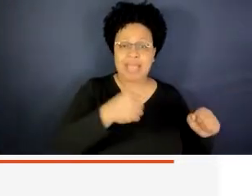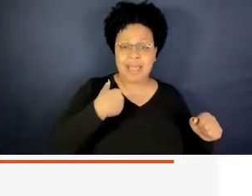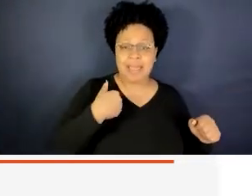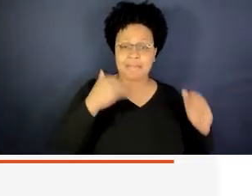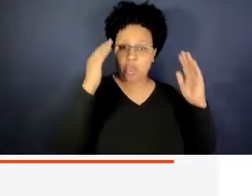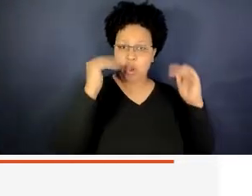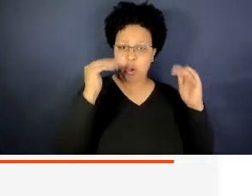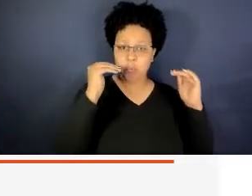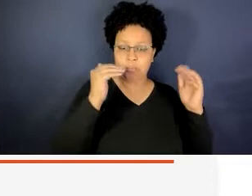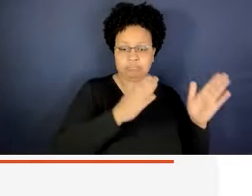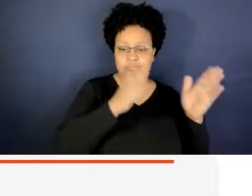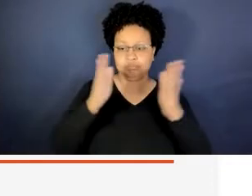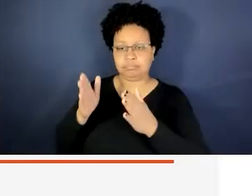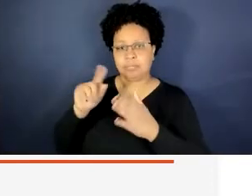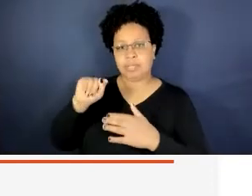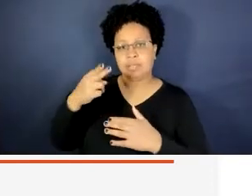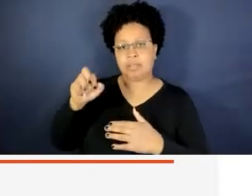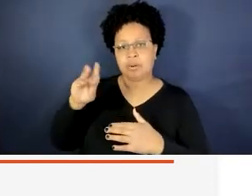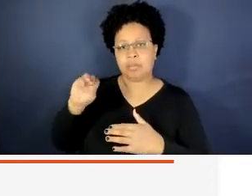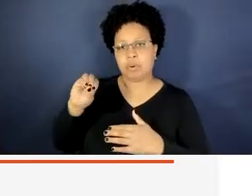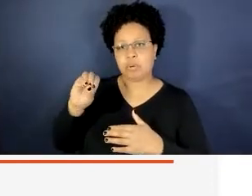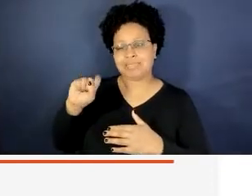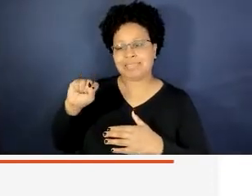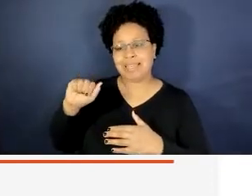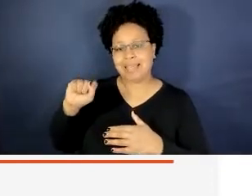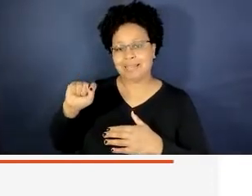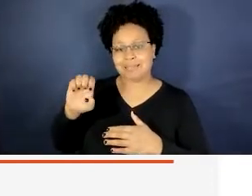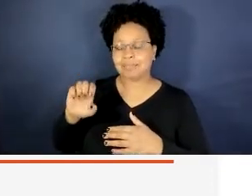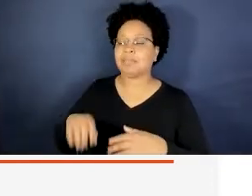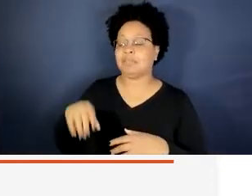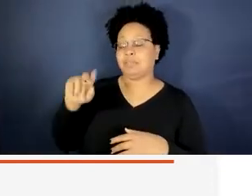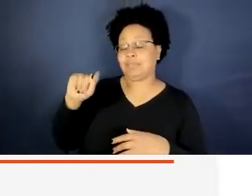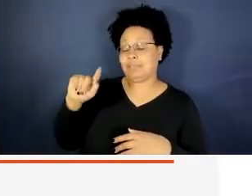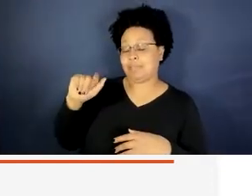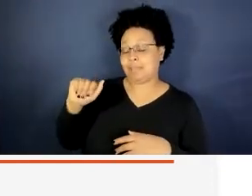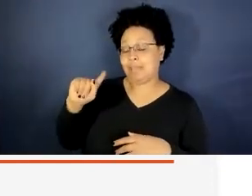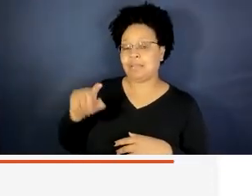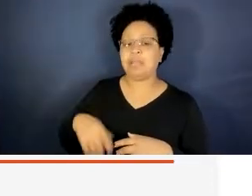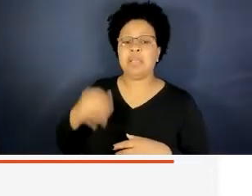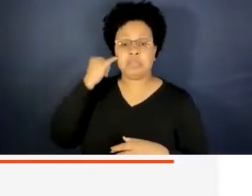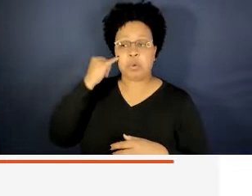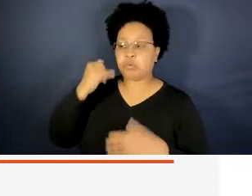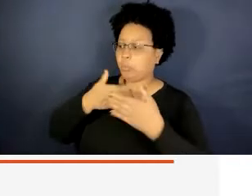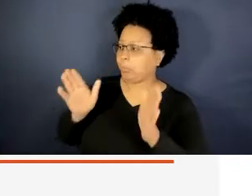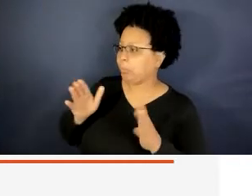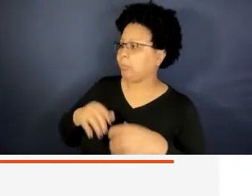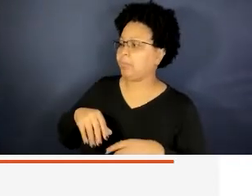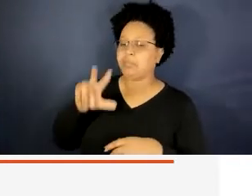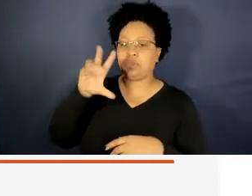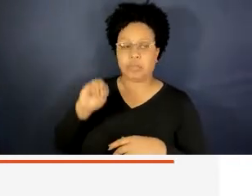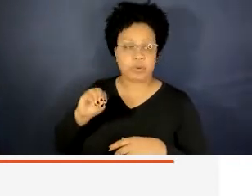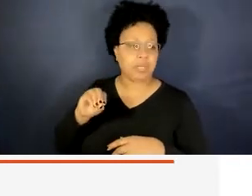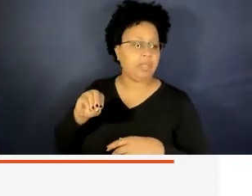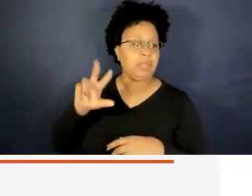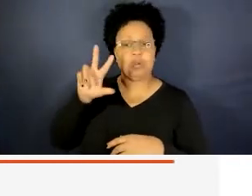being a thermostat, which is, if the room is 32, if the room is 42, if the room is 55, and you need it to be